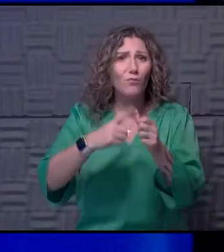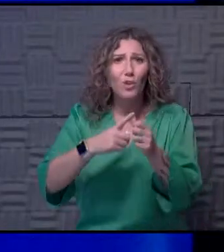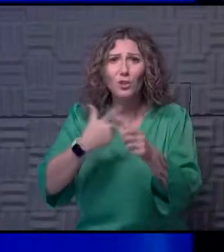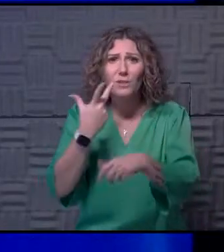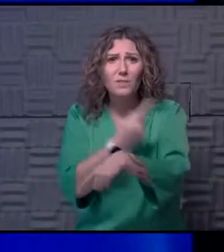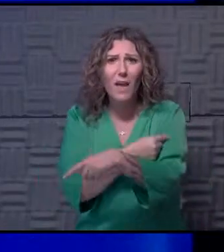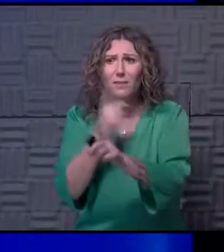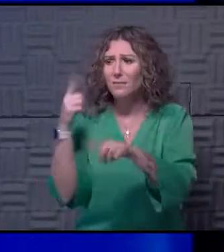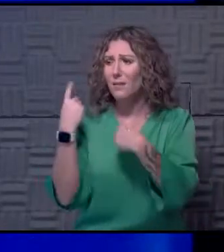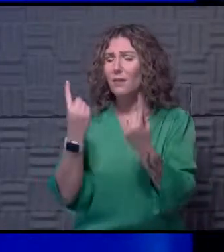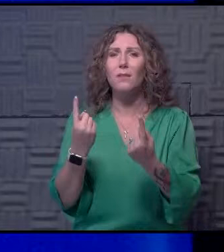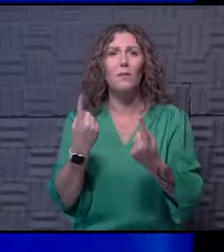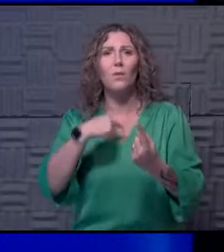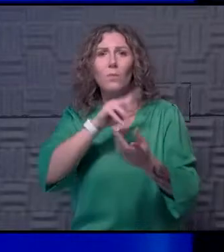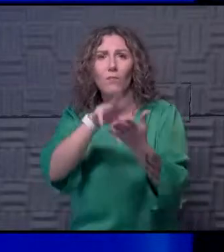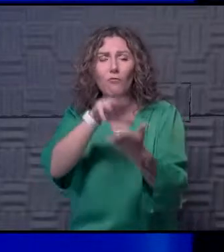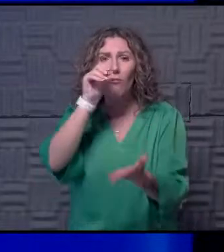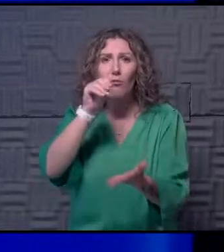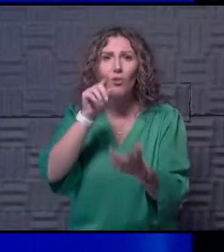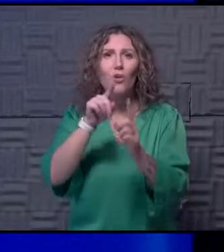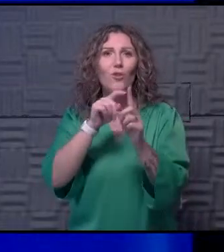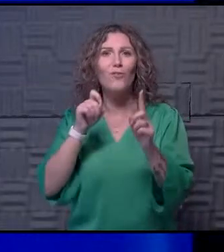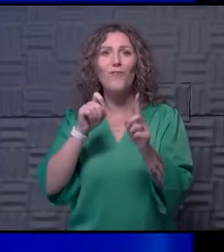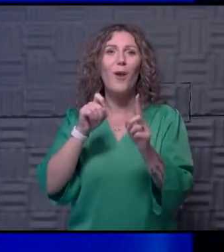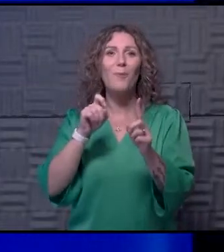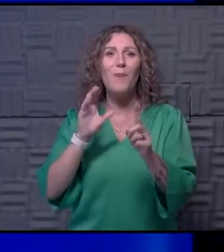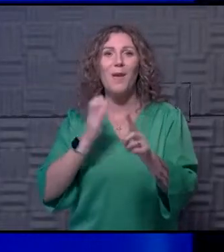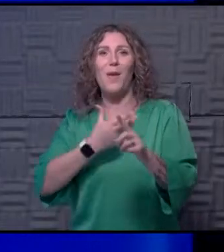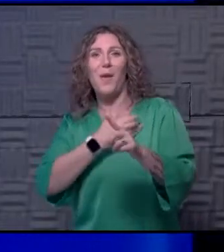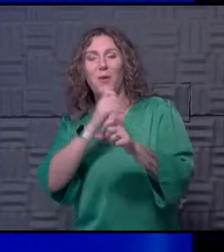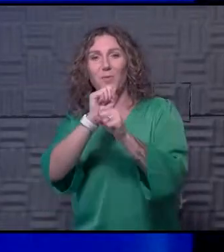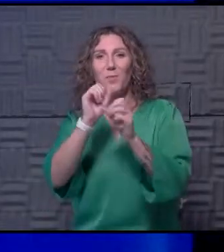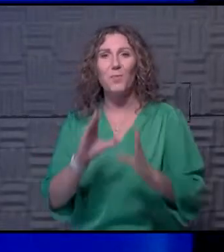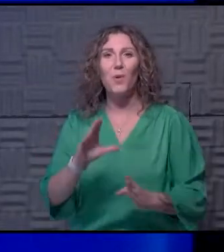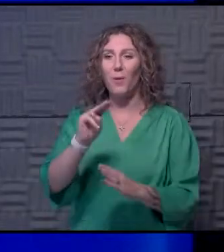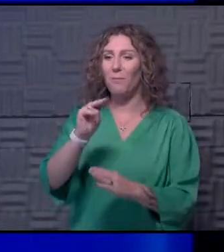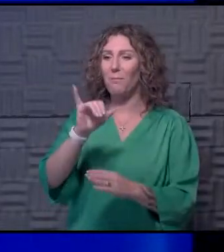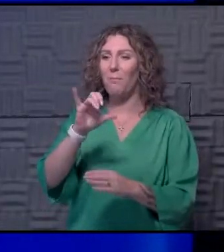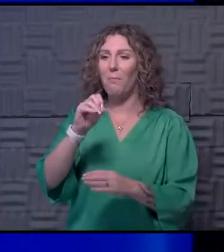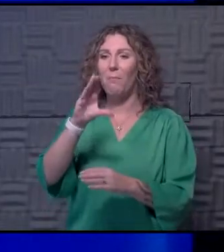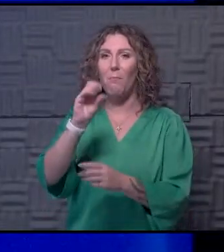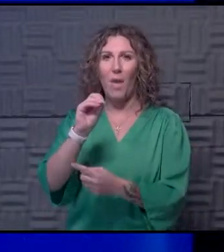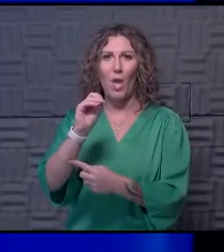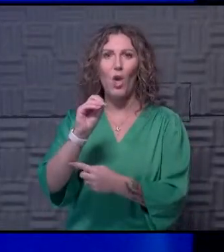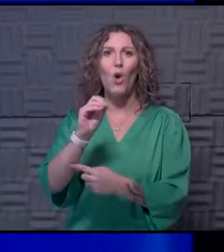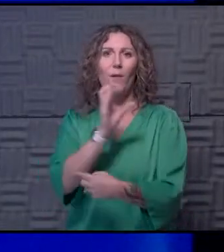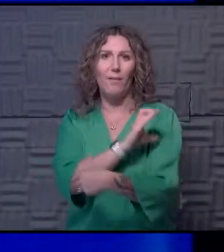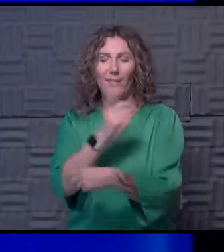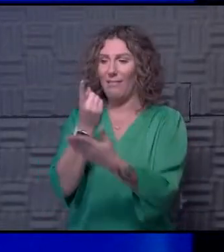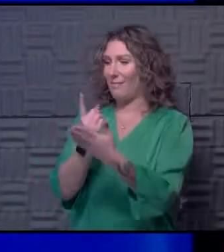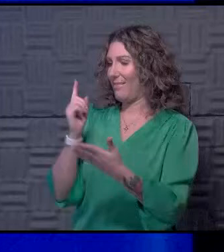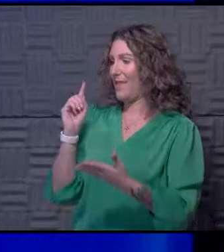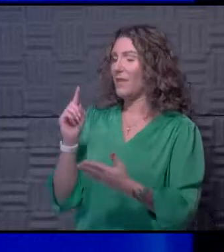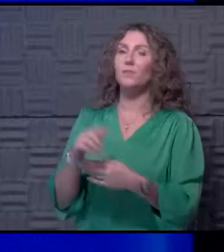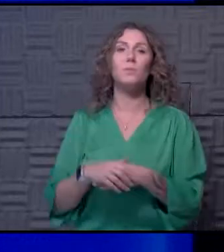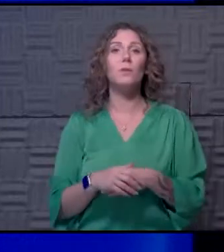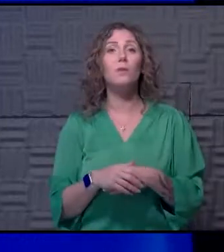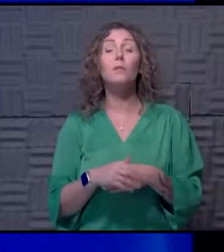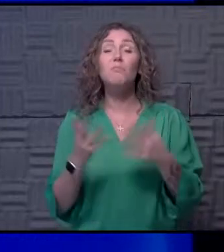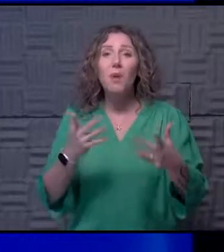vaccine, as we learned from our colleague from Mayo Clinic last week. So I would urge you to remember that while it may feel